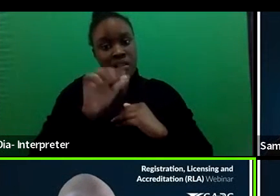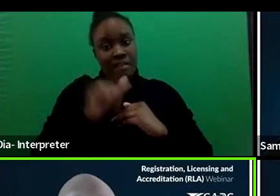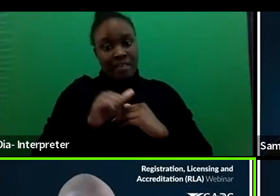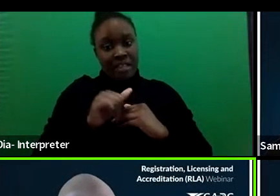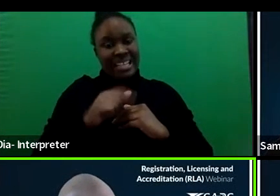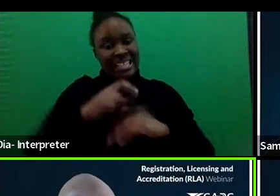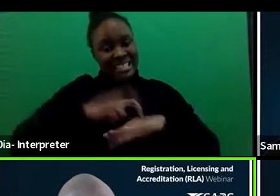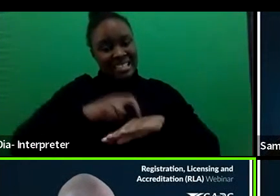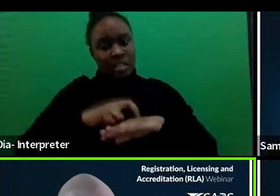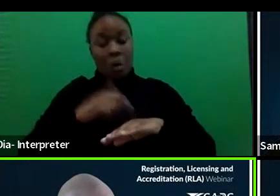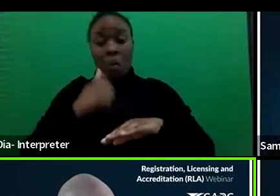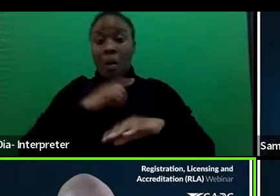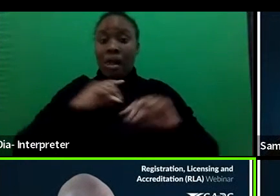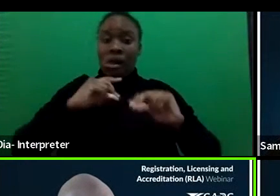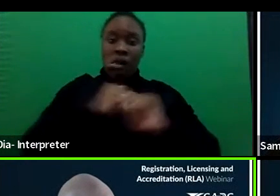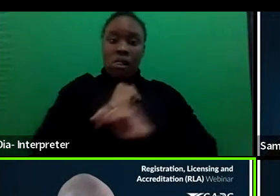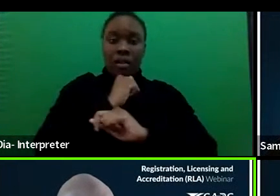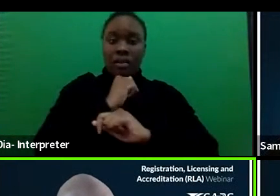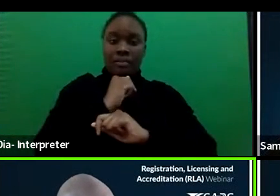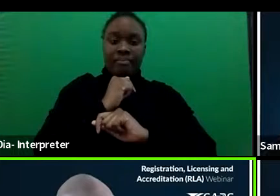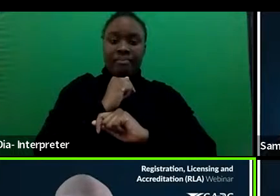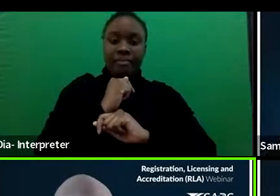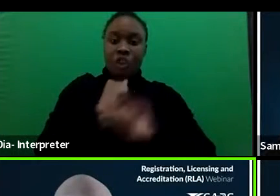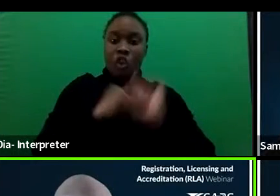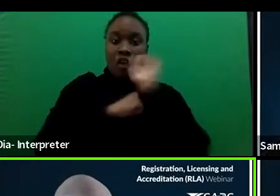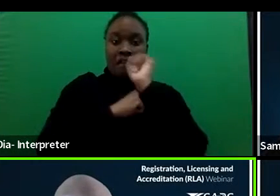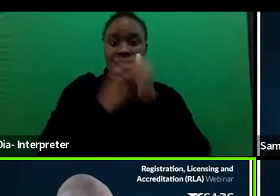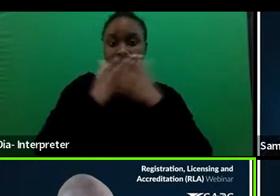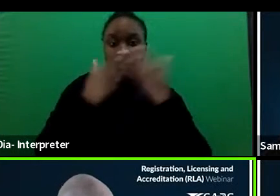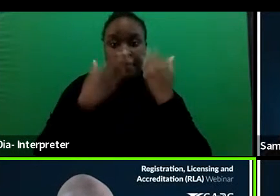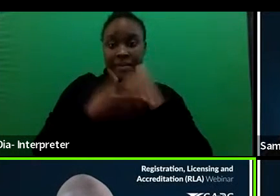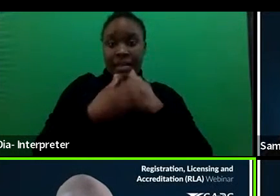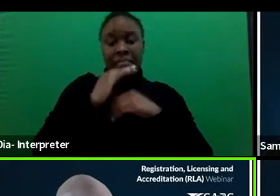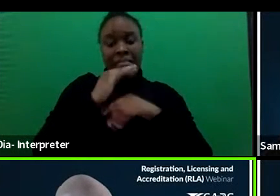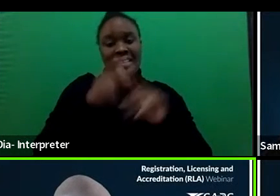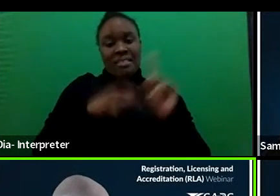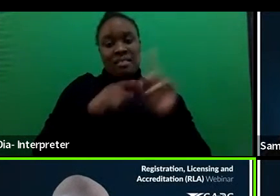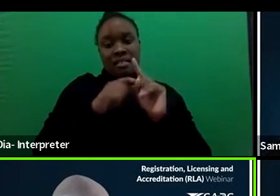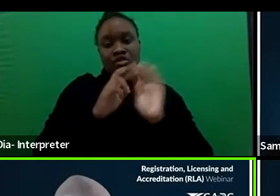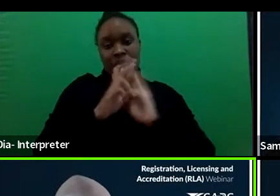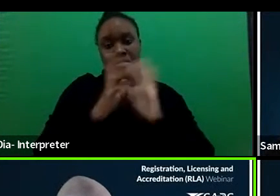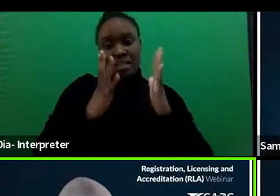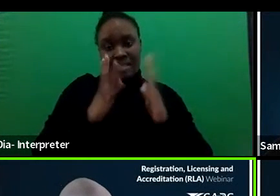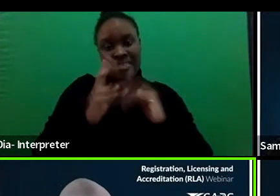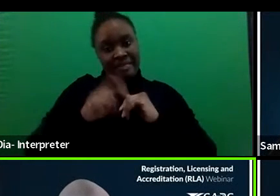the event where they don't have an office in the Republic. Thank you.